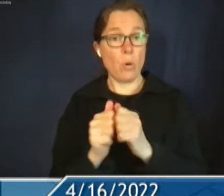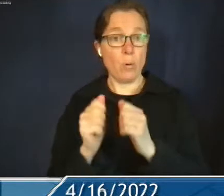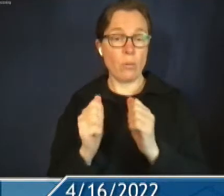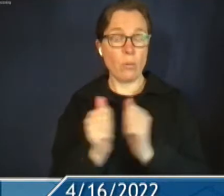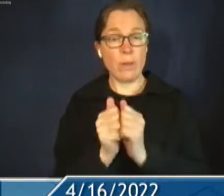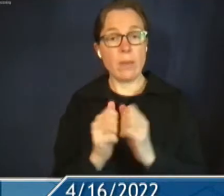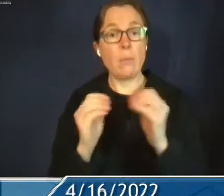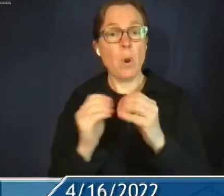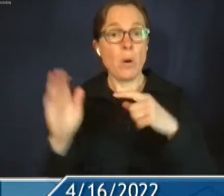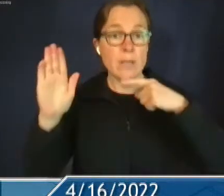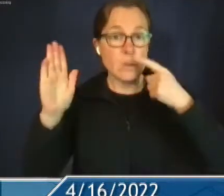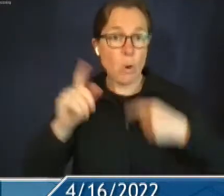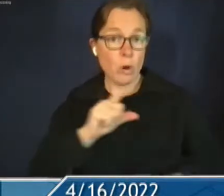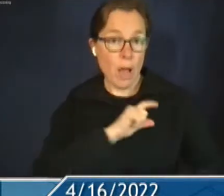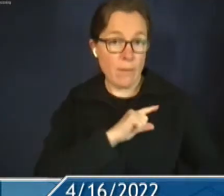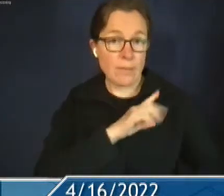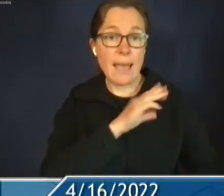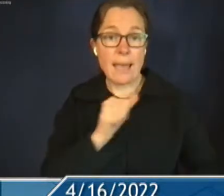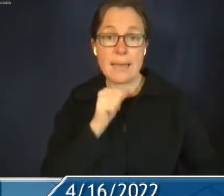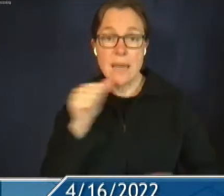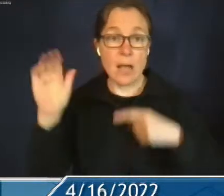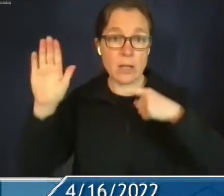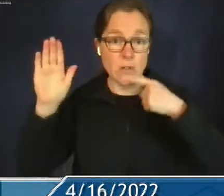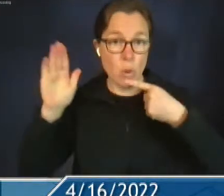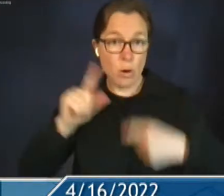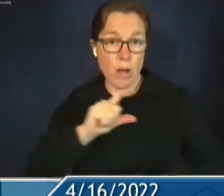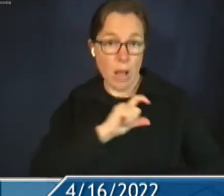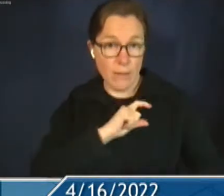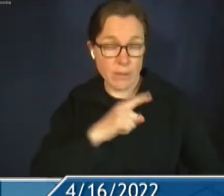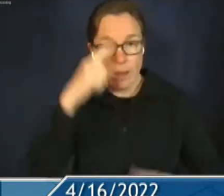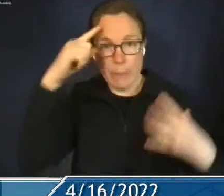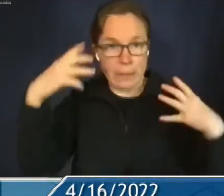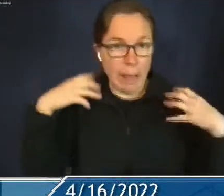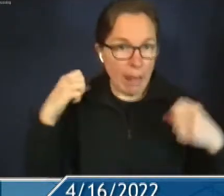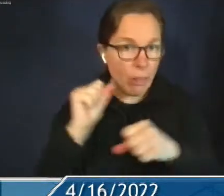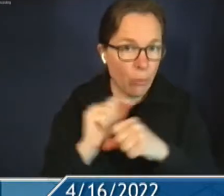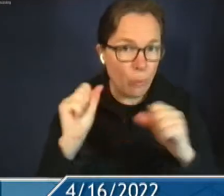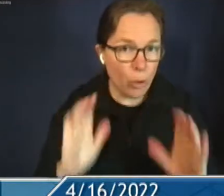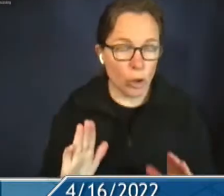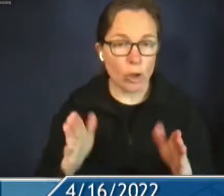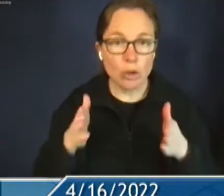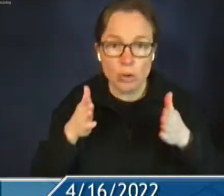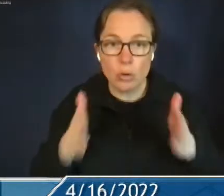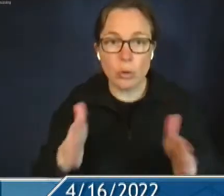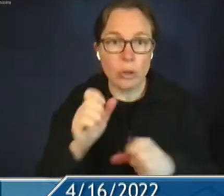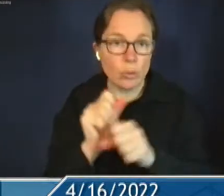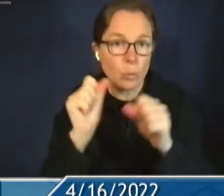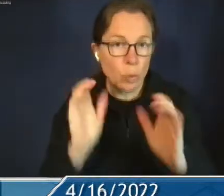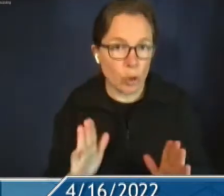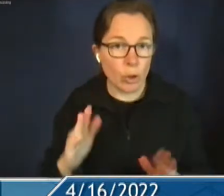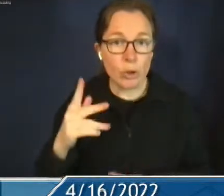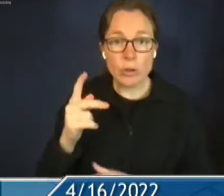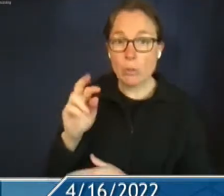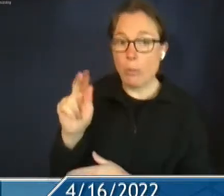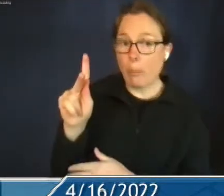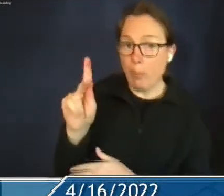non-sworn officers and mental health workers and street workers and people who work in the parks